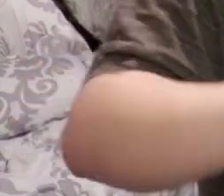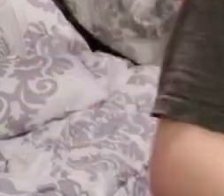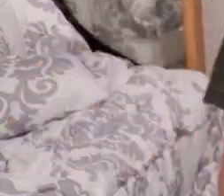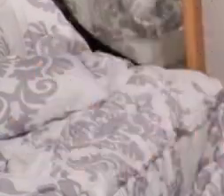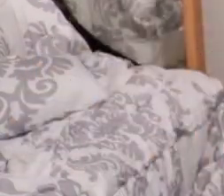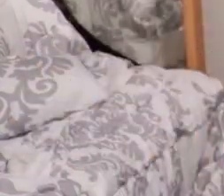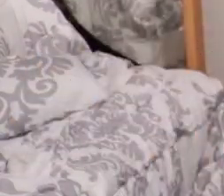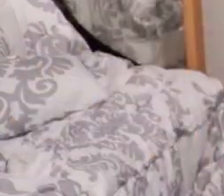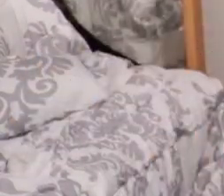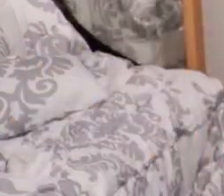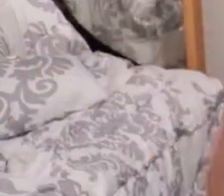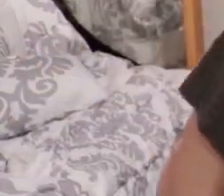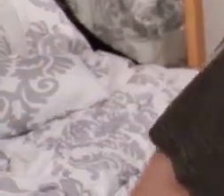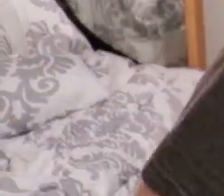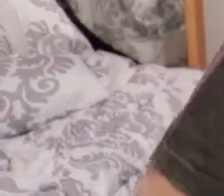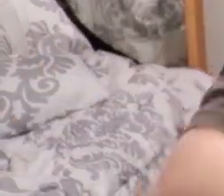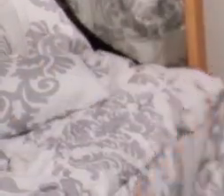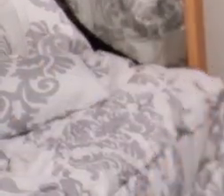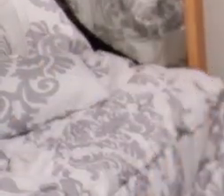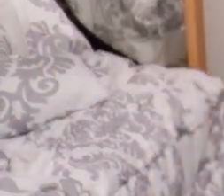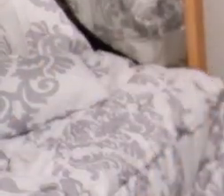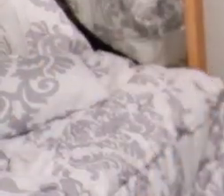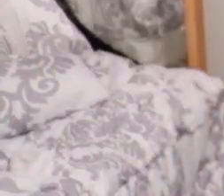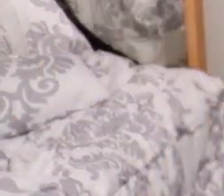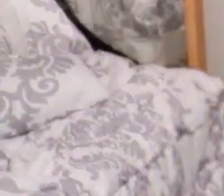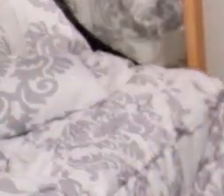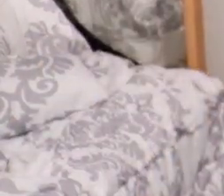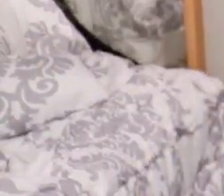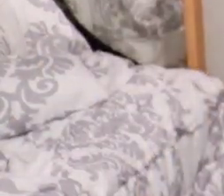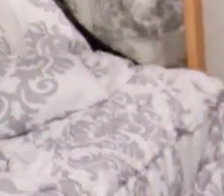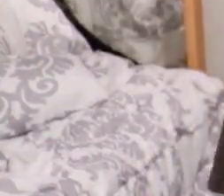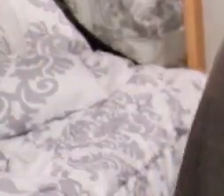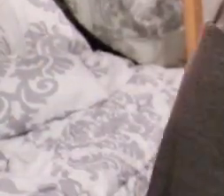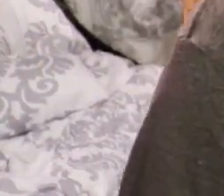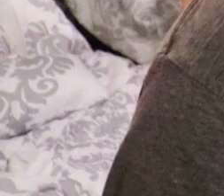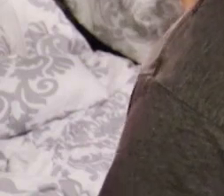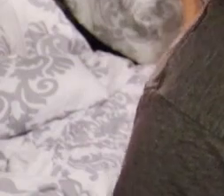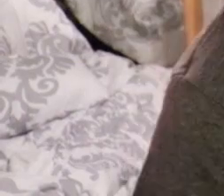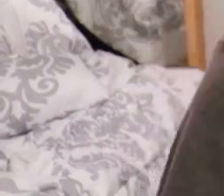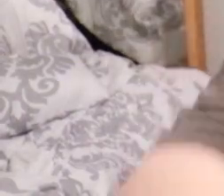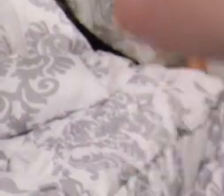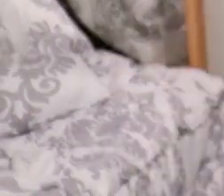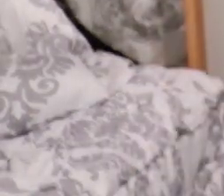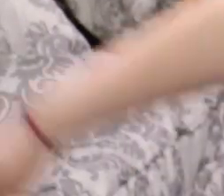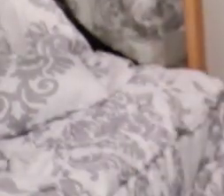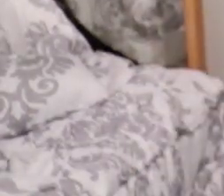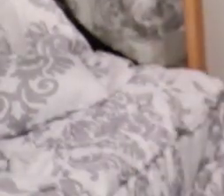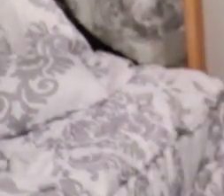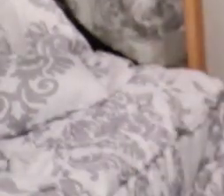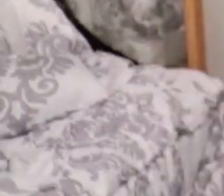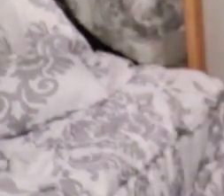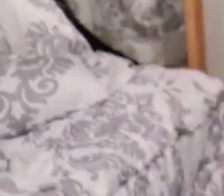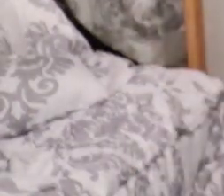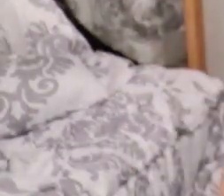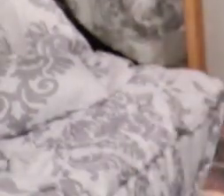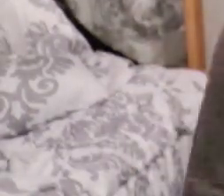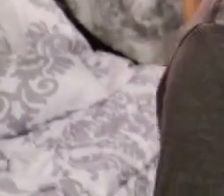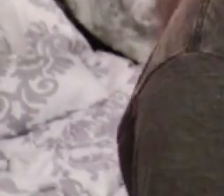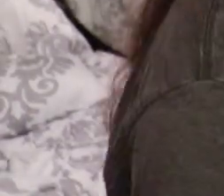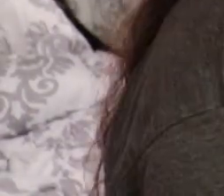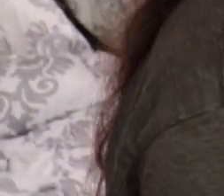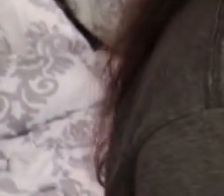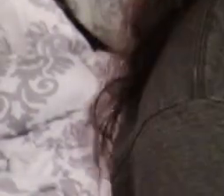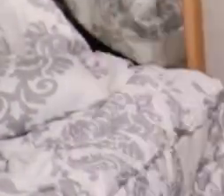want. No, I'm just kidding. I don't know nothing about football. What am I on about? I'm gonna shut that all up. I just pissed off so many